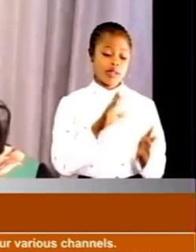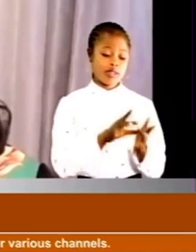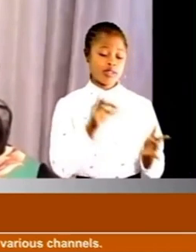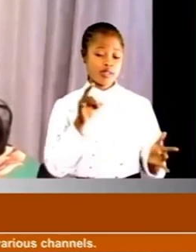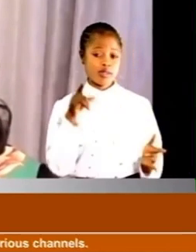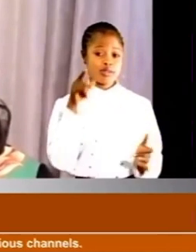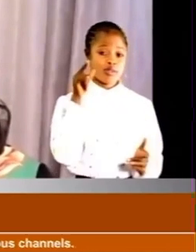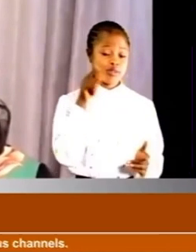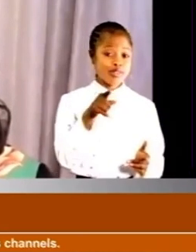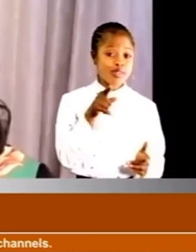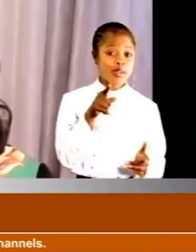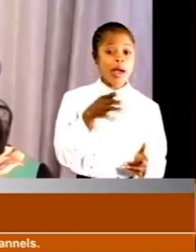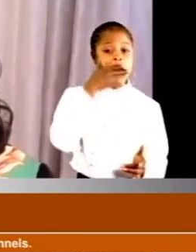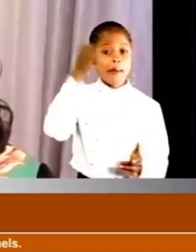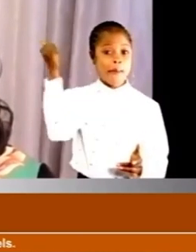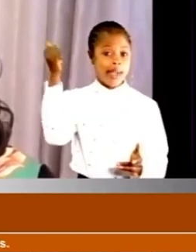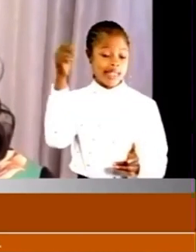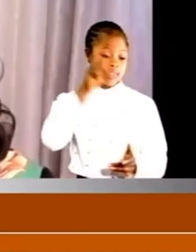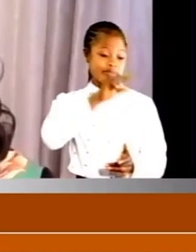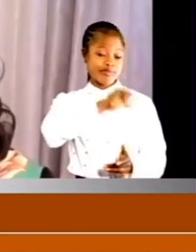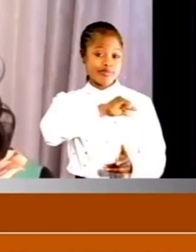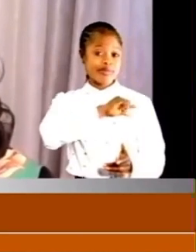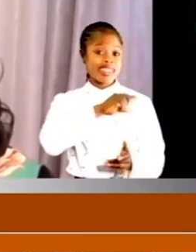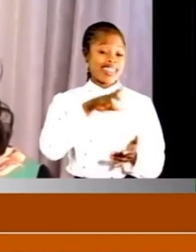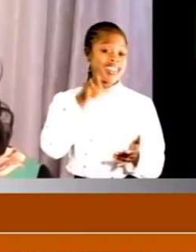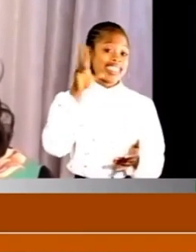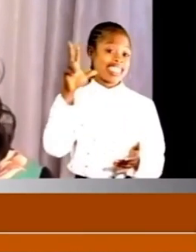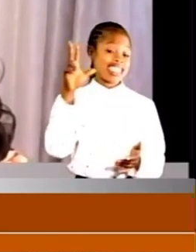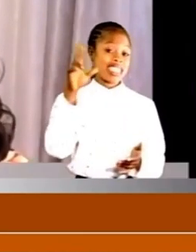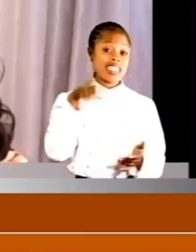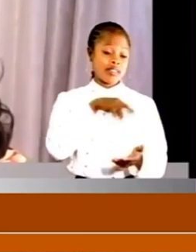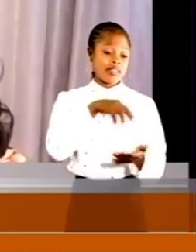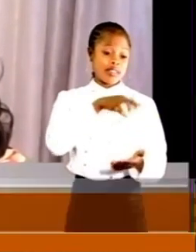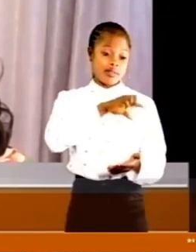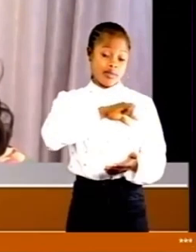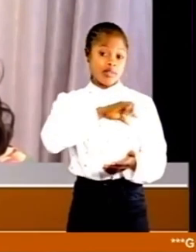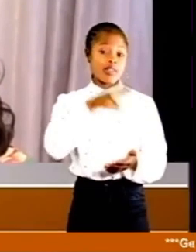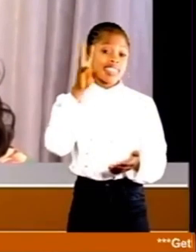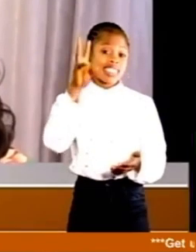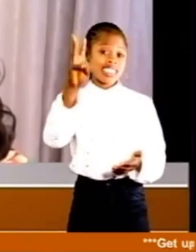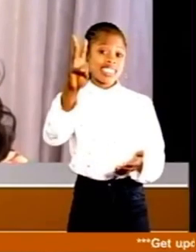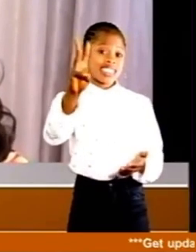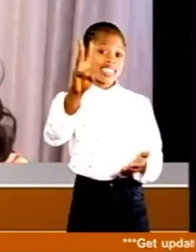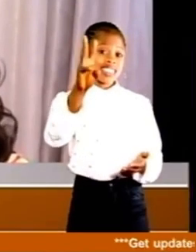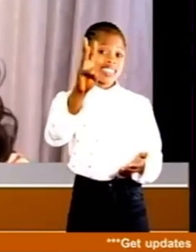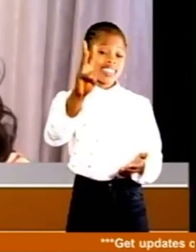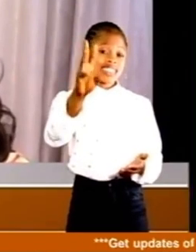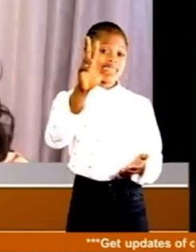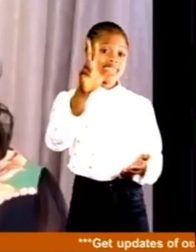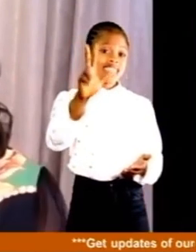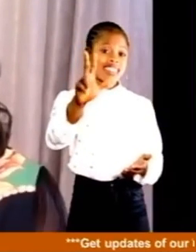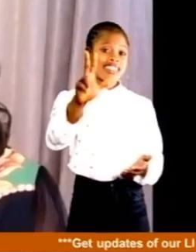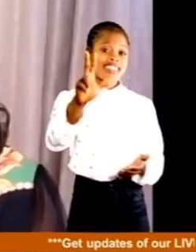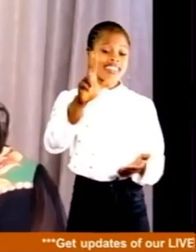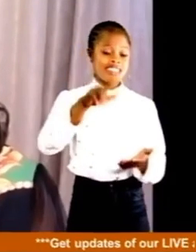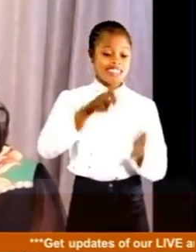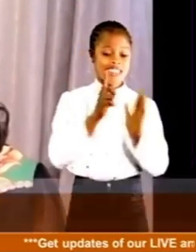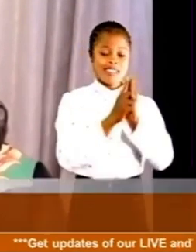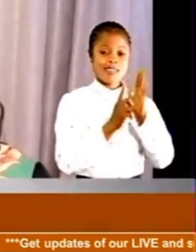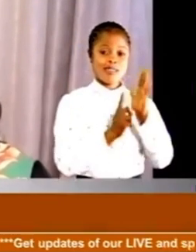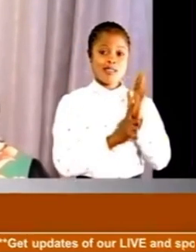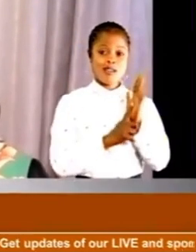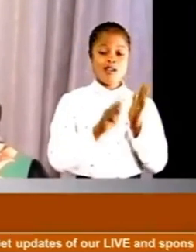best qualifying 63 law graduates from your different universities,